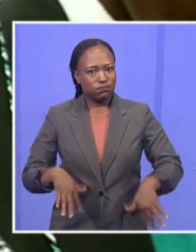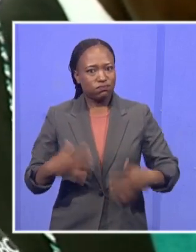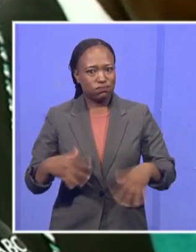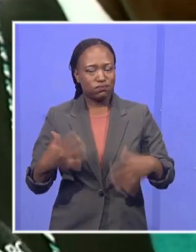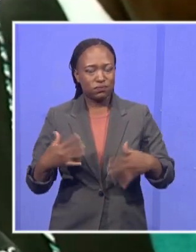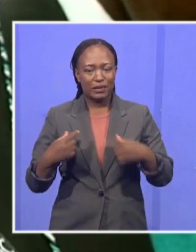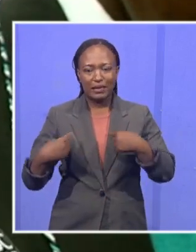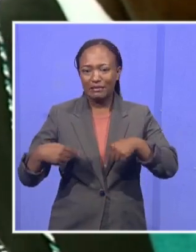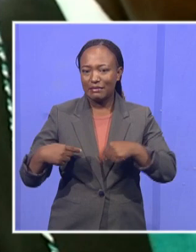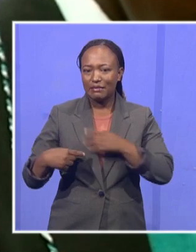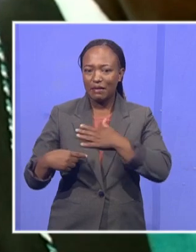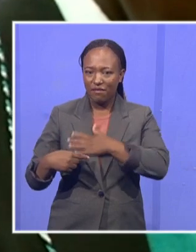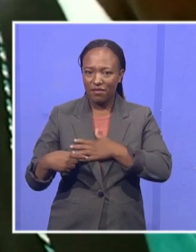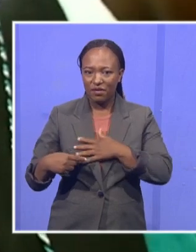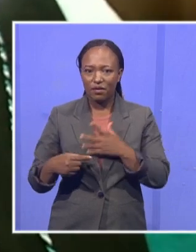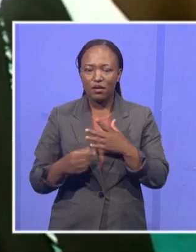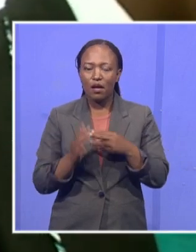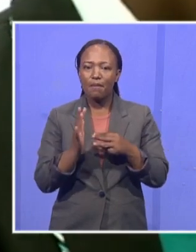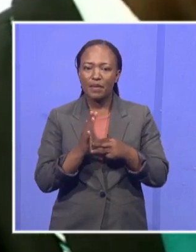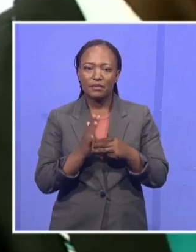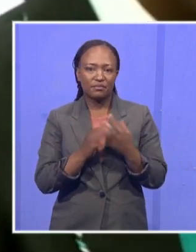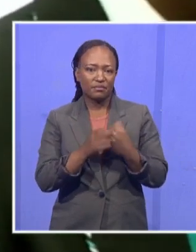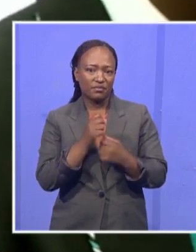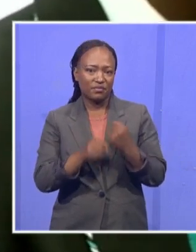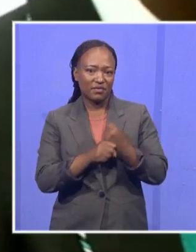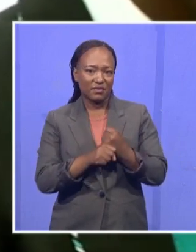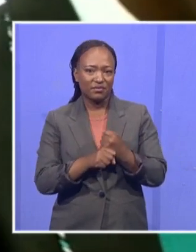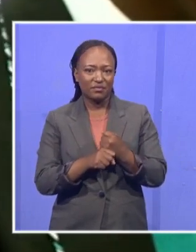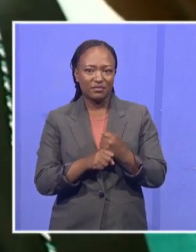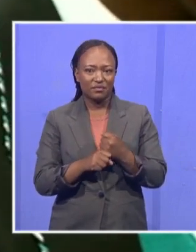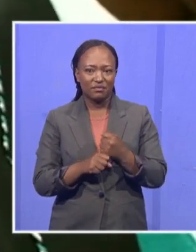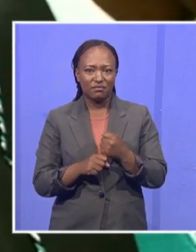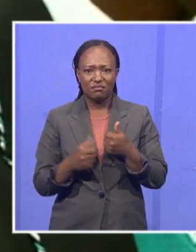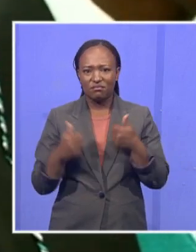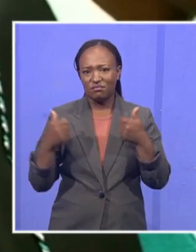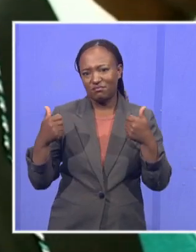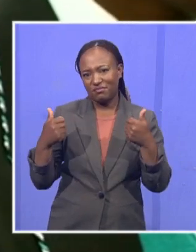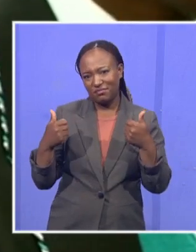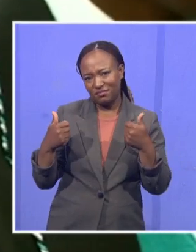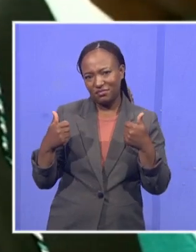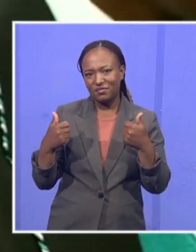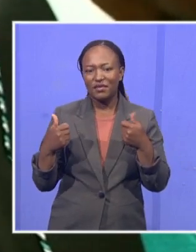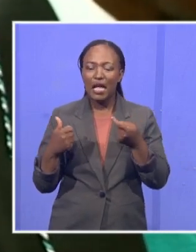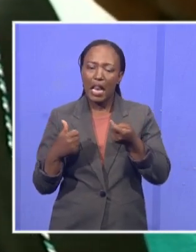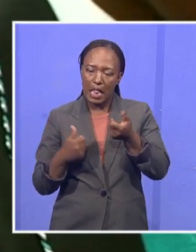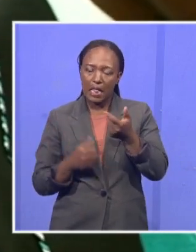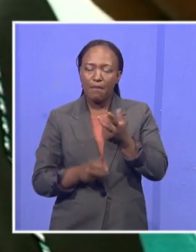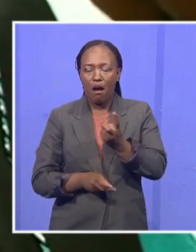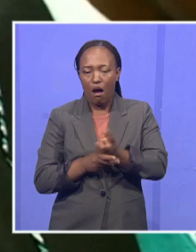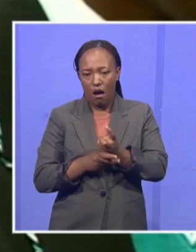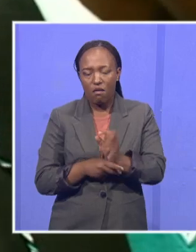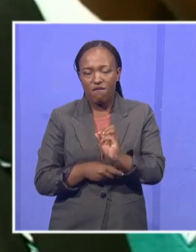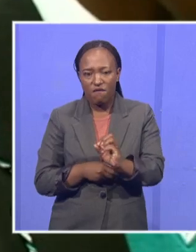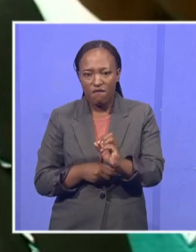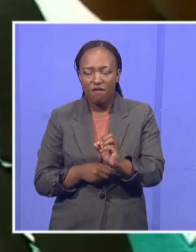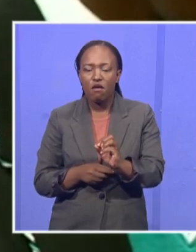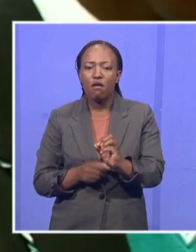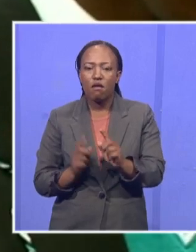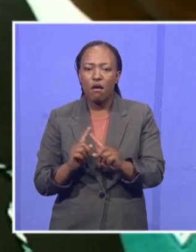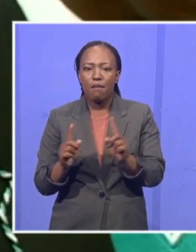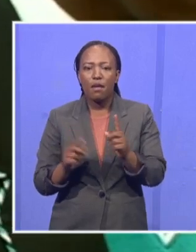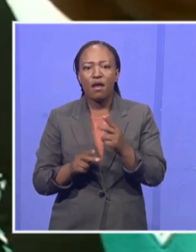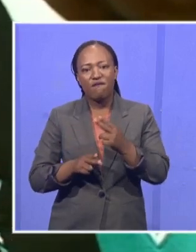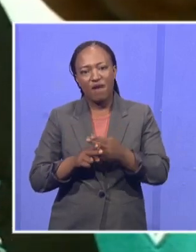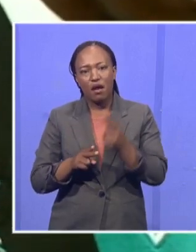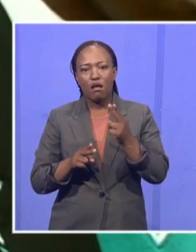moment. Matric last year was pretty, a little bit hard, but I'm glad that we finally